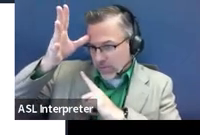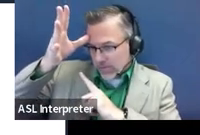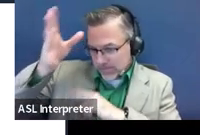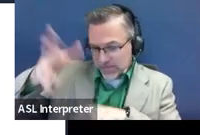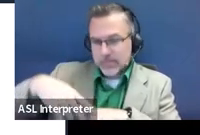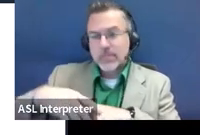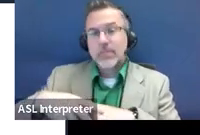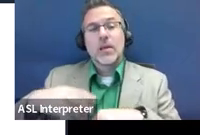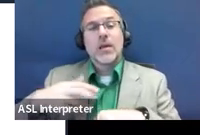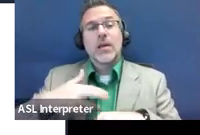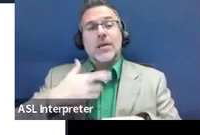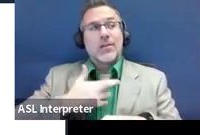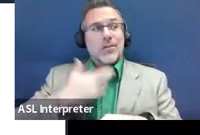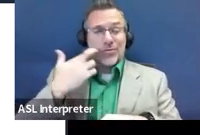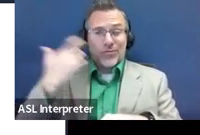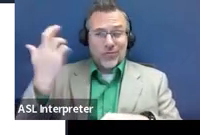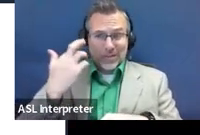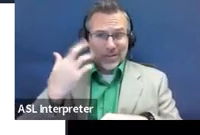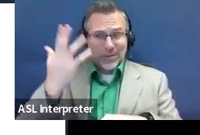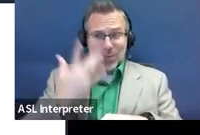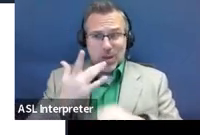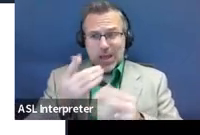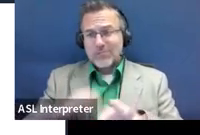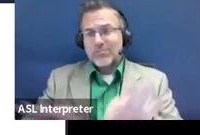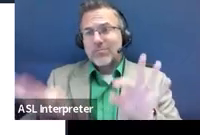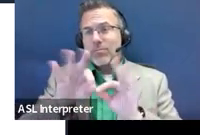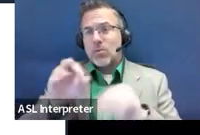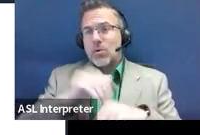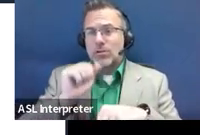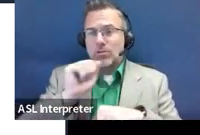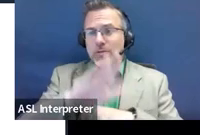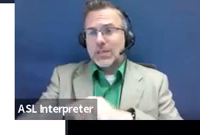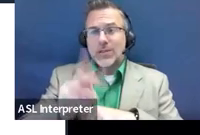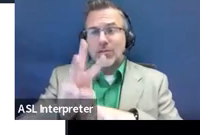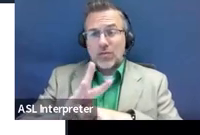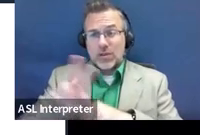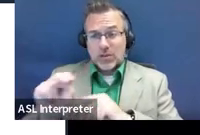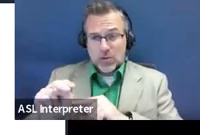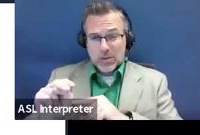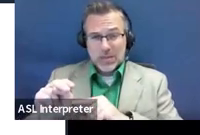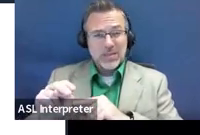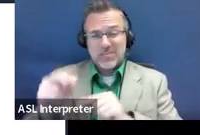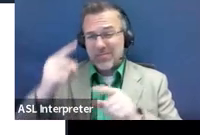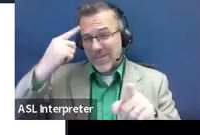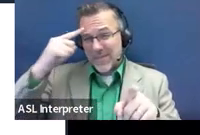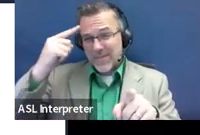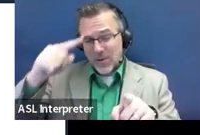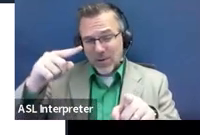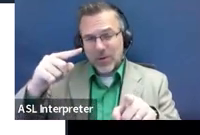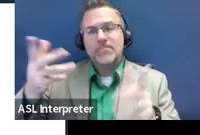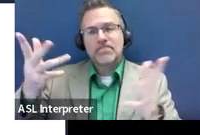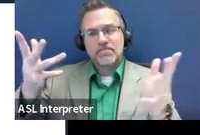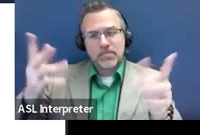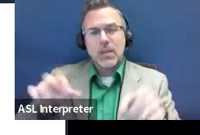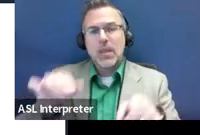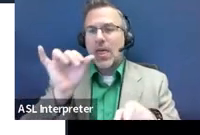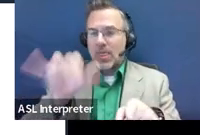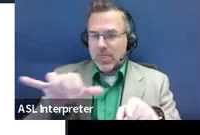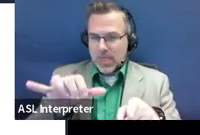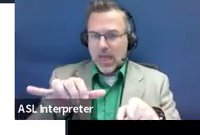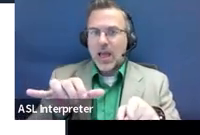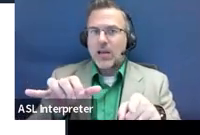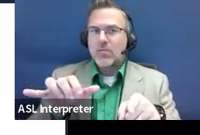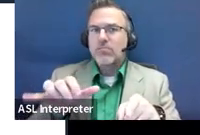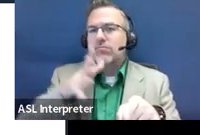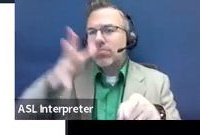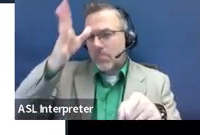And the whole reason behind the written notice is this is the document that gives the parents time to review